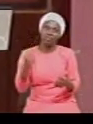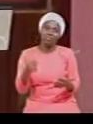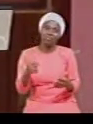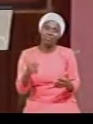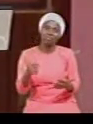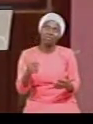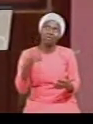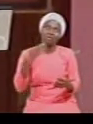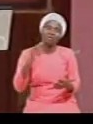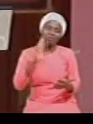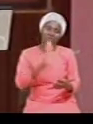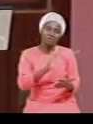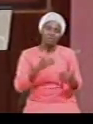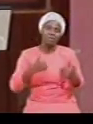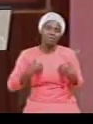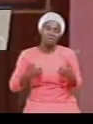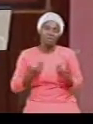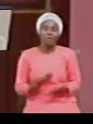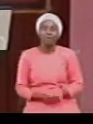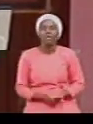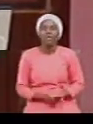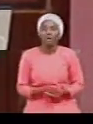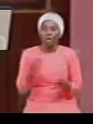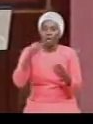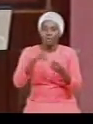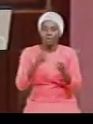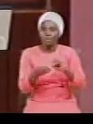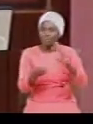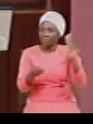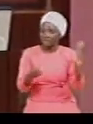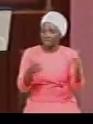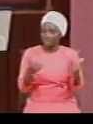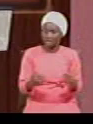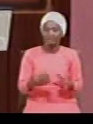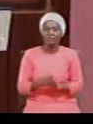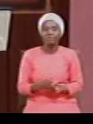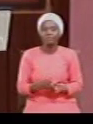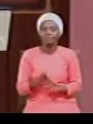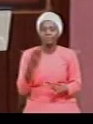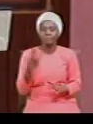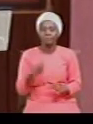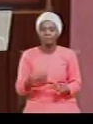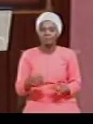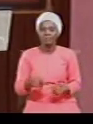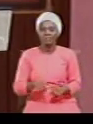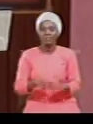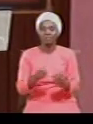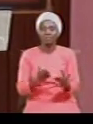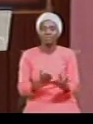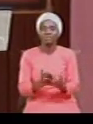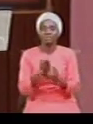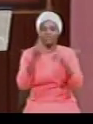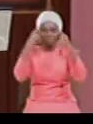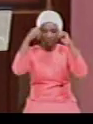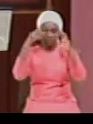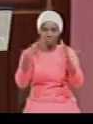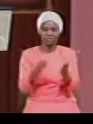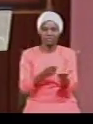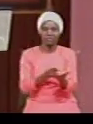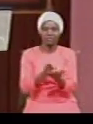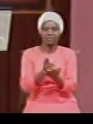now, the breakthrough of honesty by God's willing